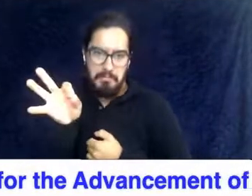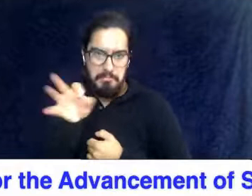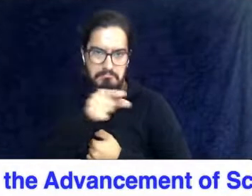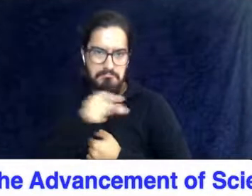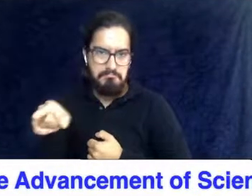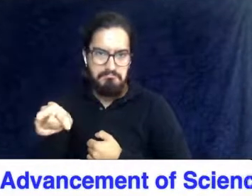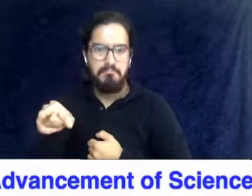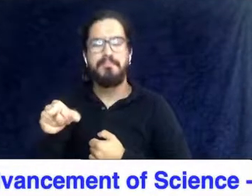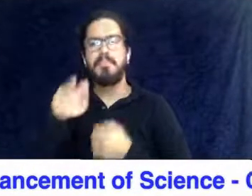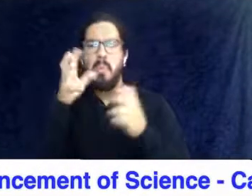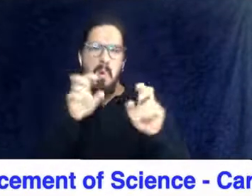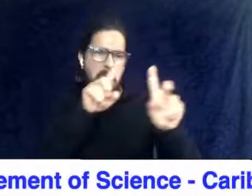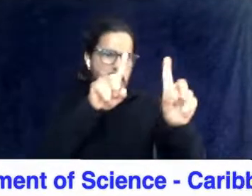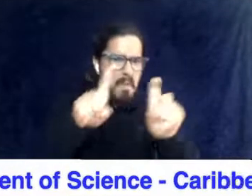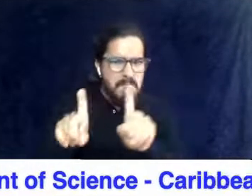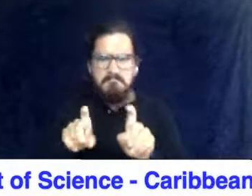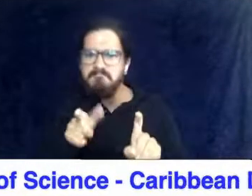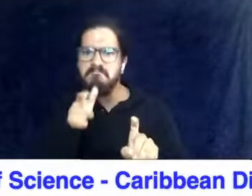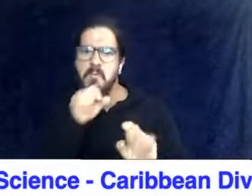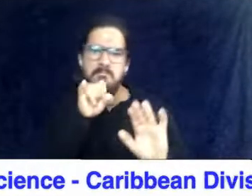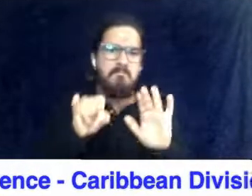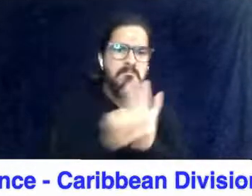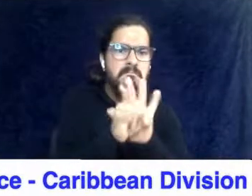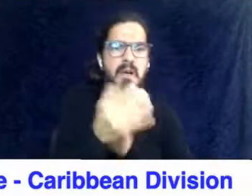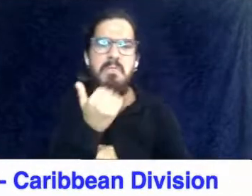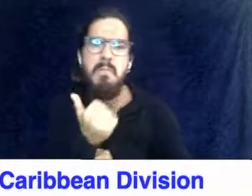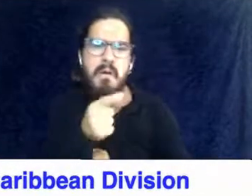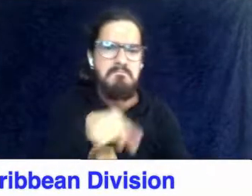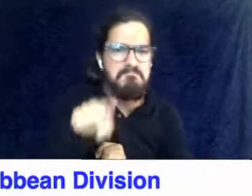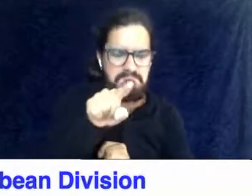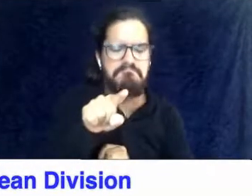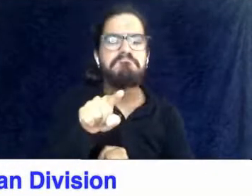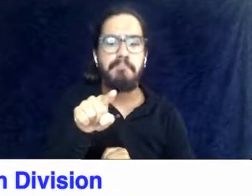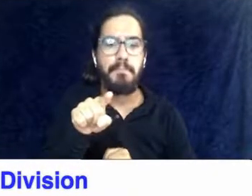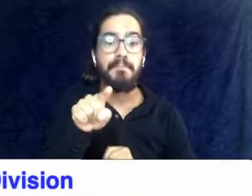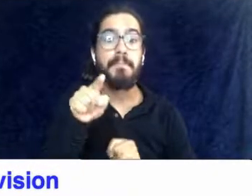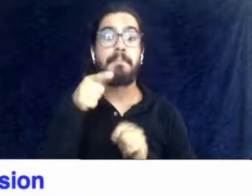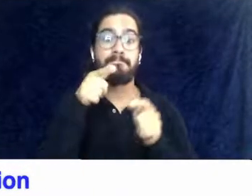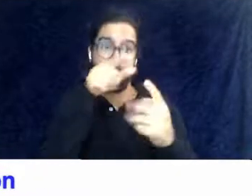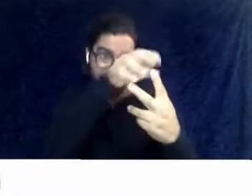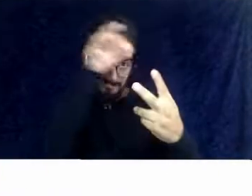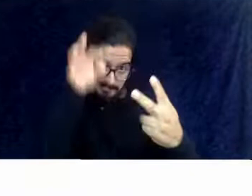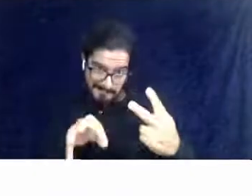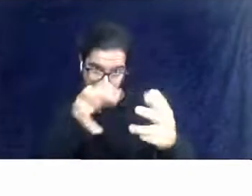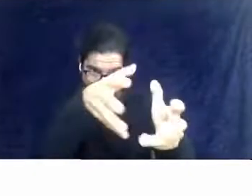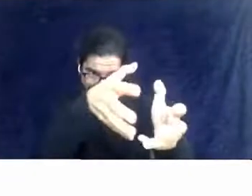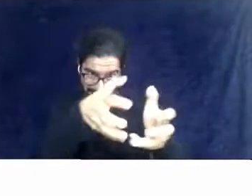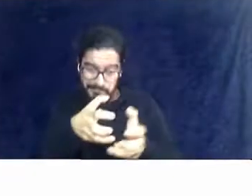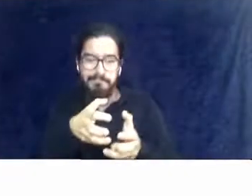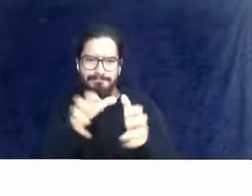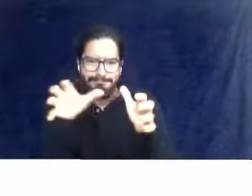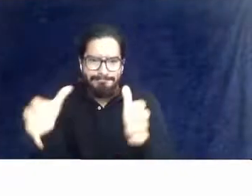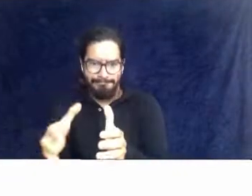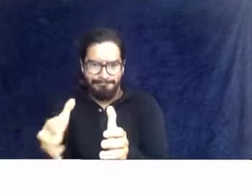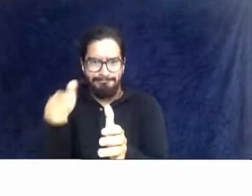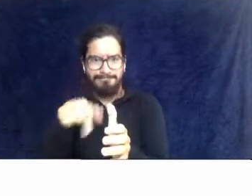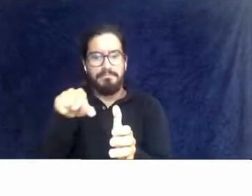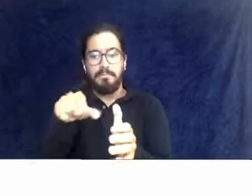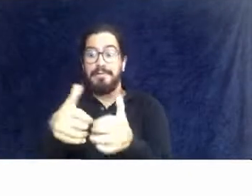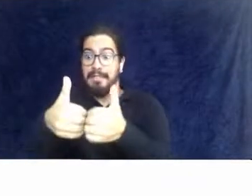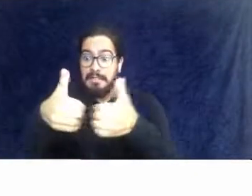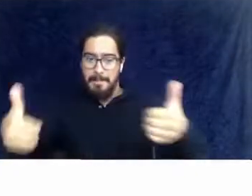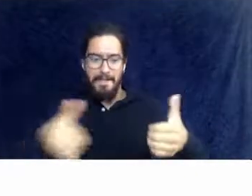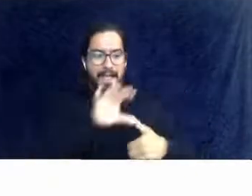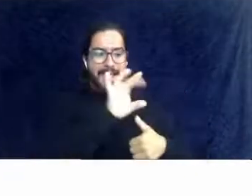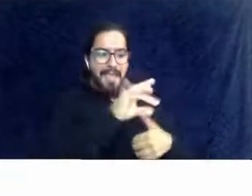prediabetic monkeys, and our animal groups were composed of 8 healthy monkeys and 10 prediabetic